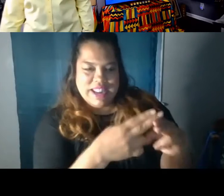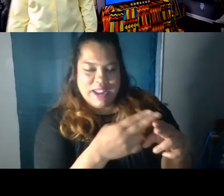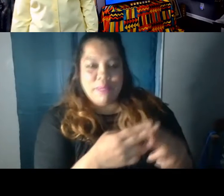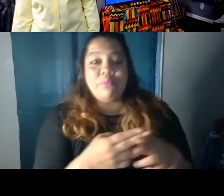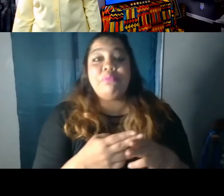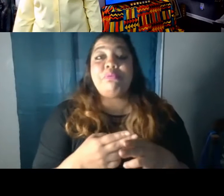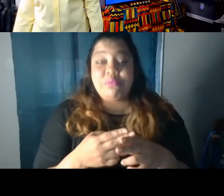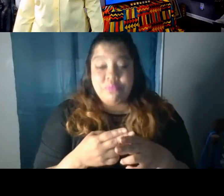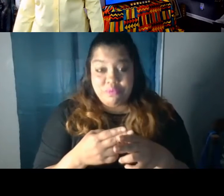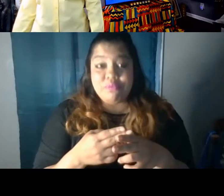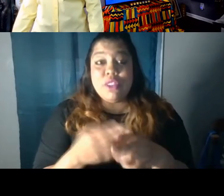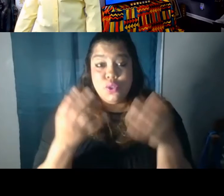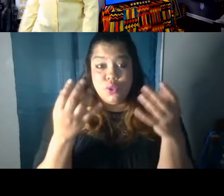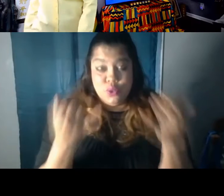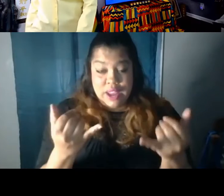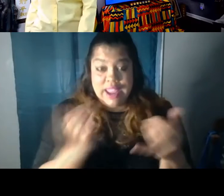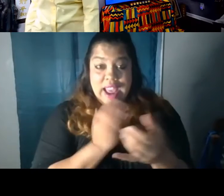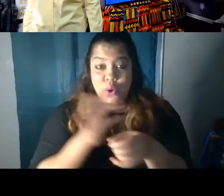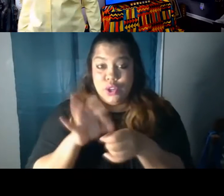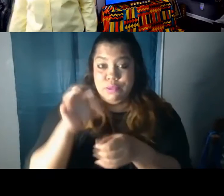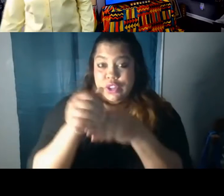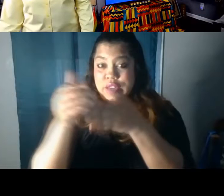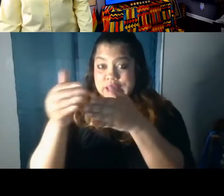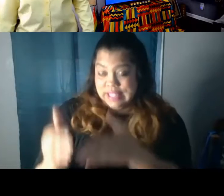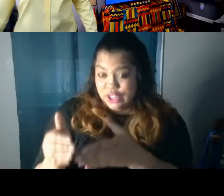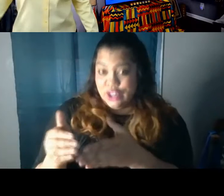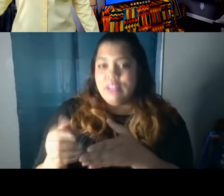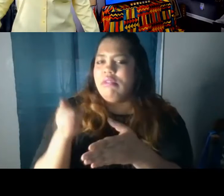pre-service meditation is Sue Monahan.